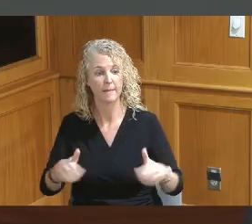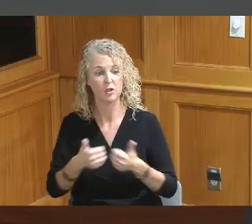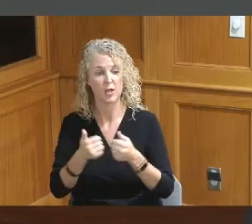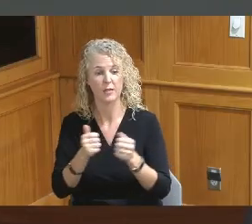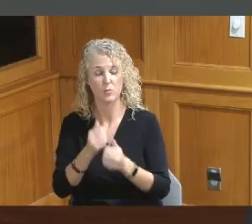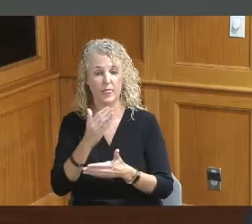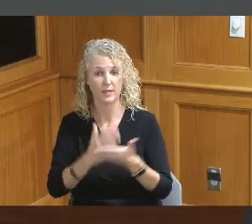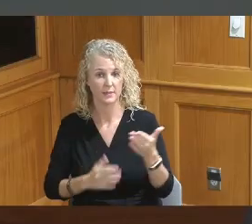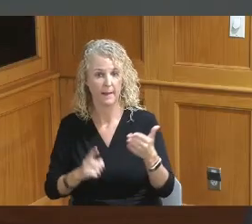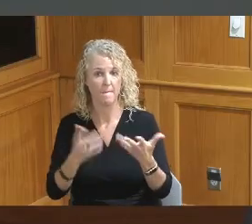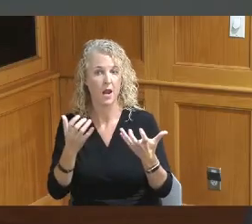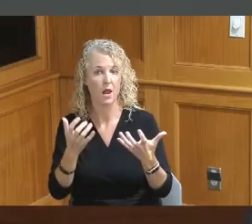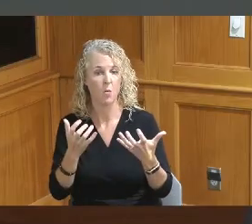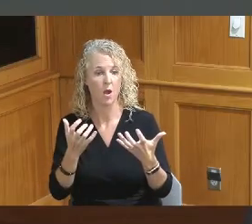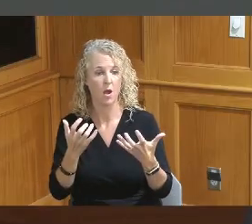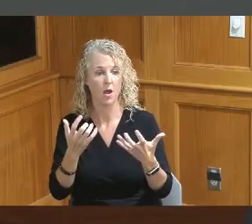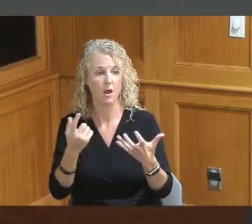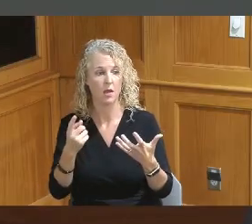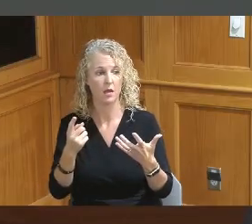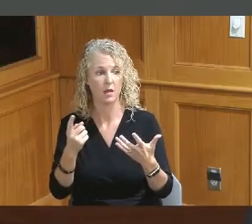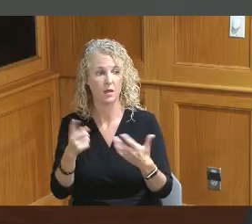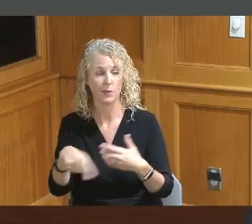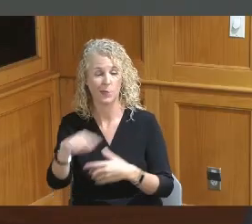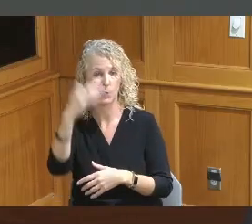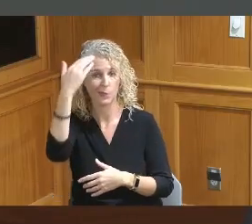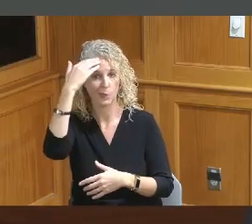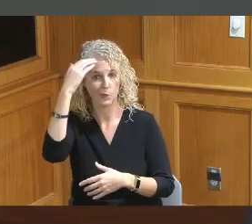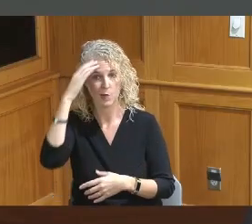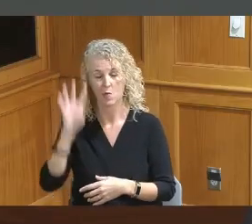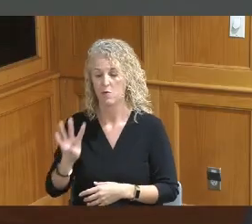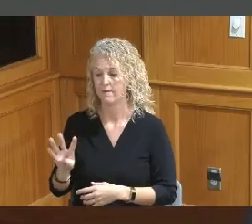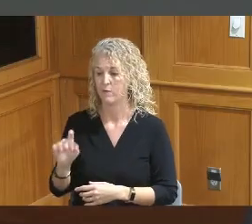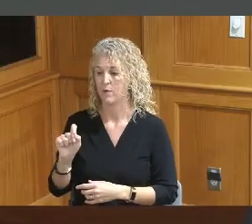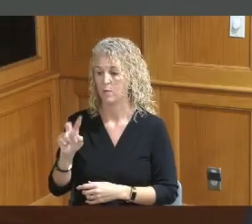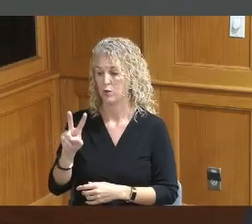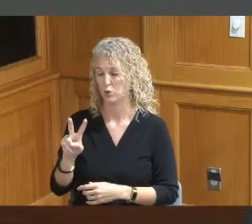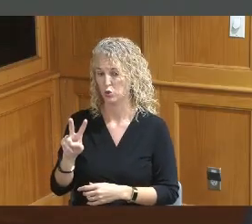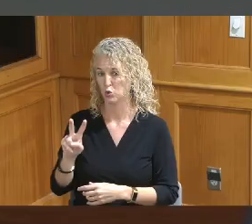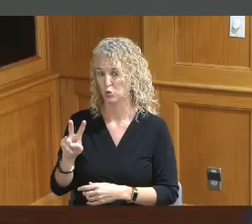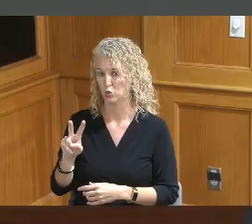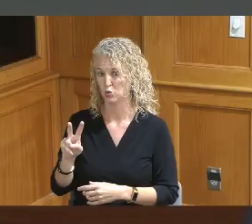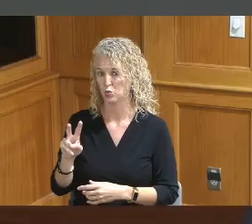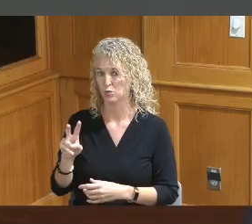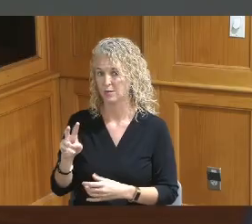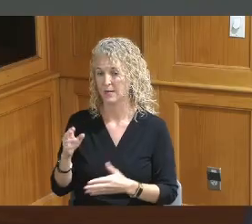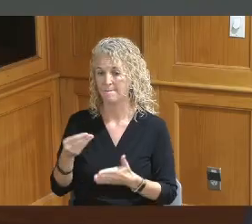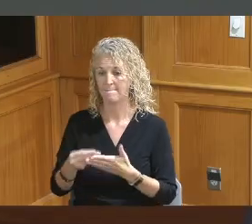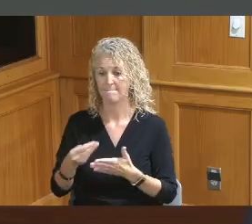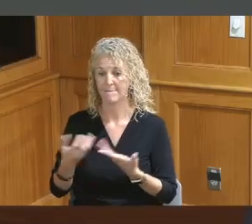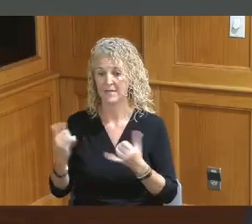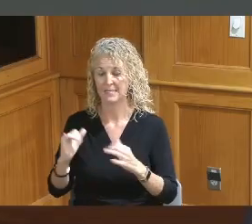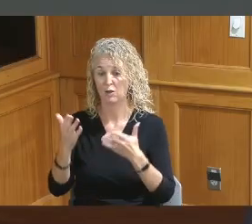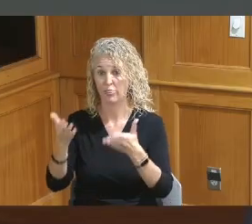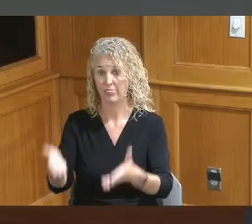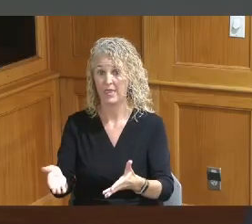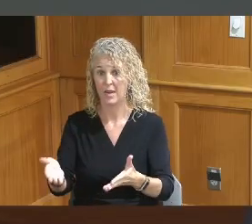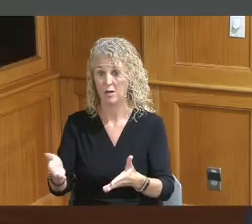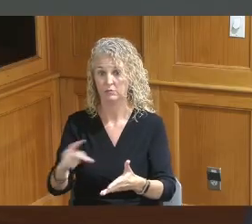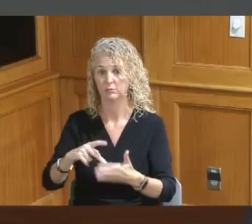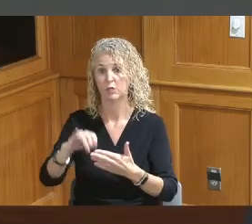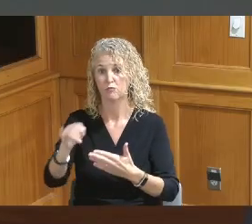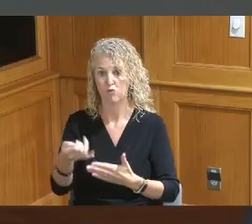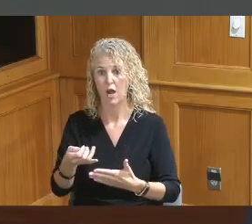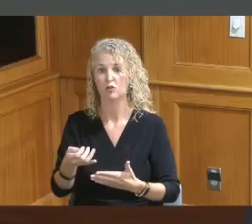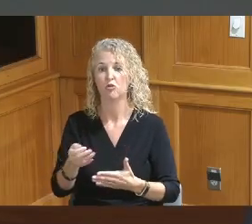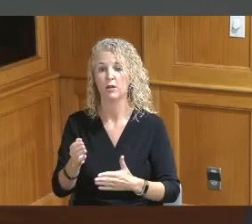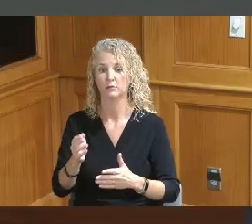but just wanted to make sure that it was clear that for the 4.2 or the 5 that are still outstanding, that there is project demand